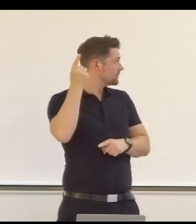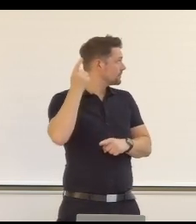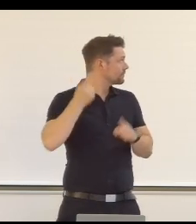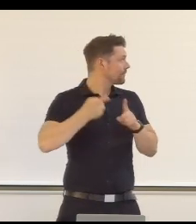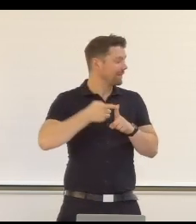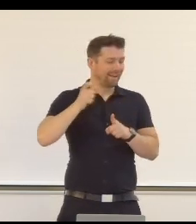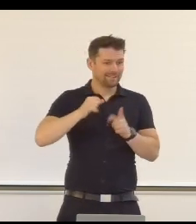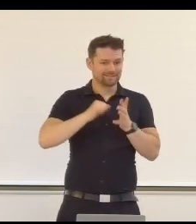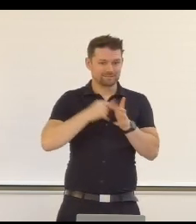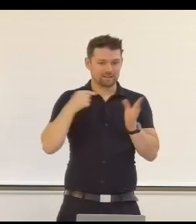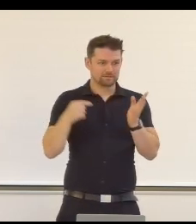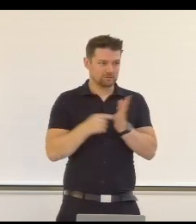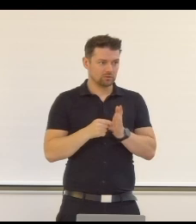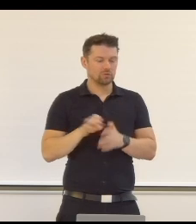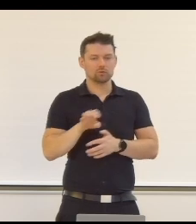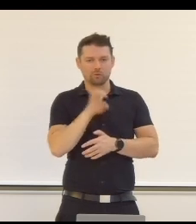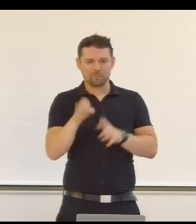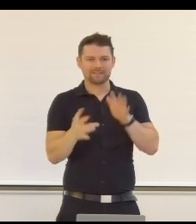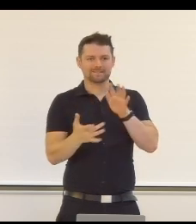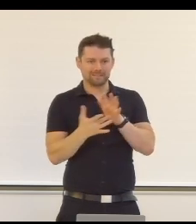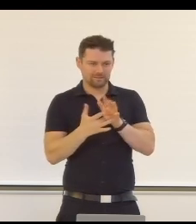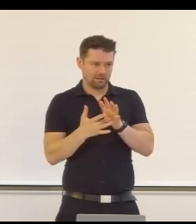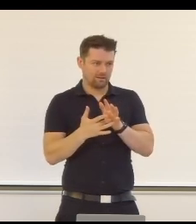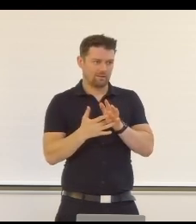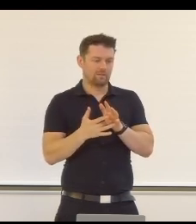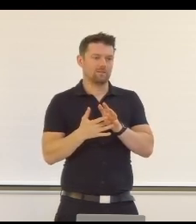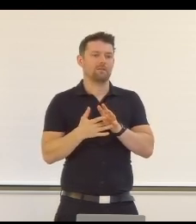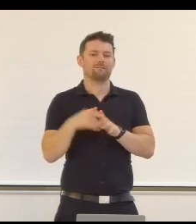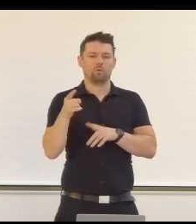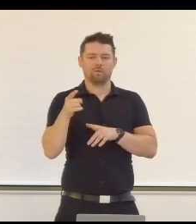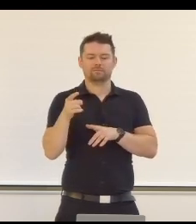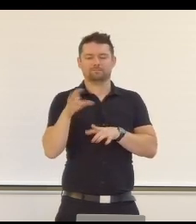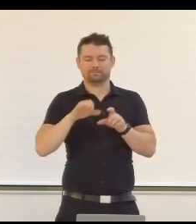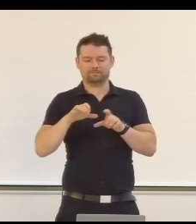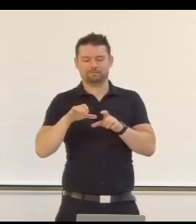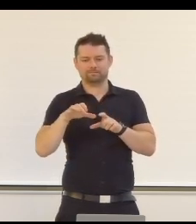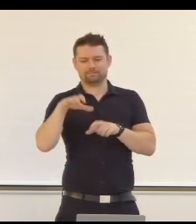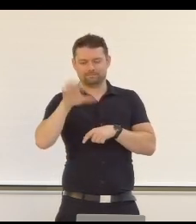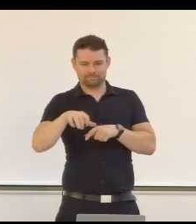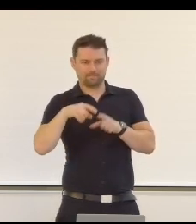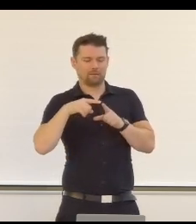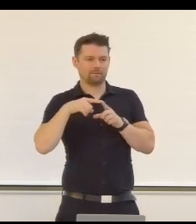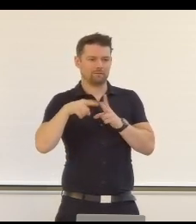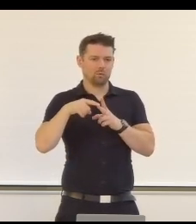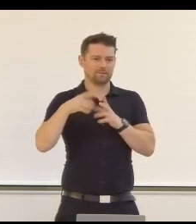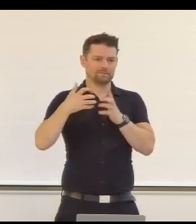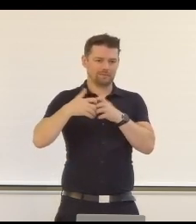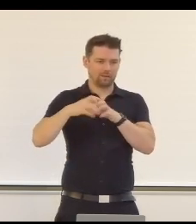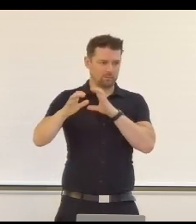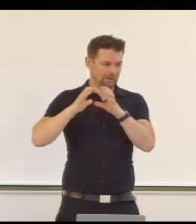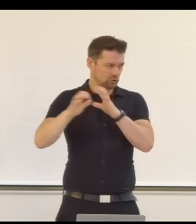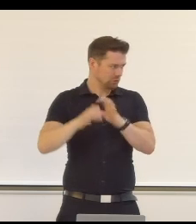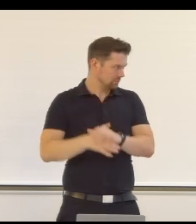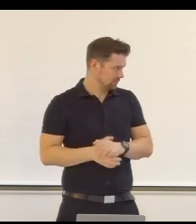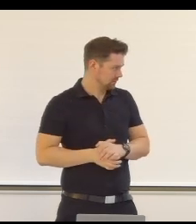stands for European Centre for Space Applications and Telecommunications. It's the ESA, European Space Agency